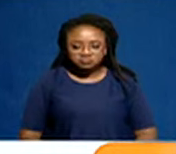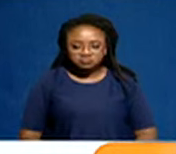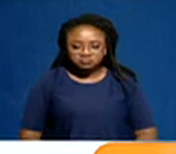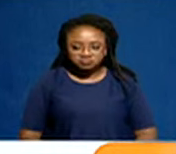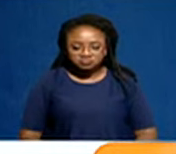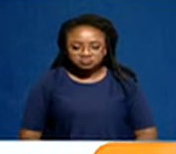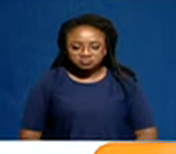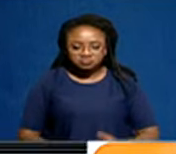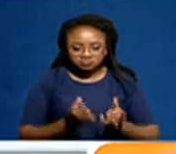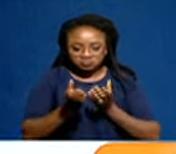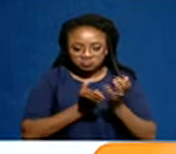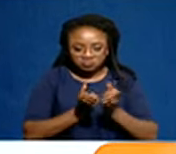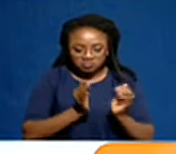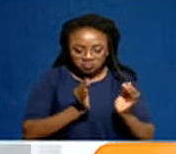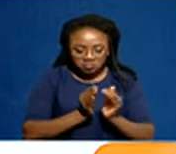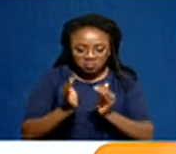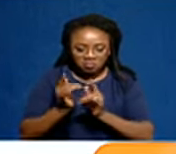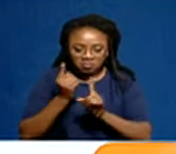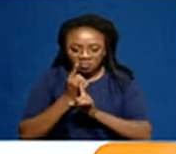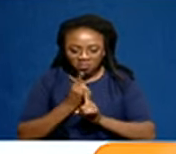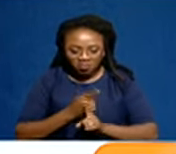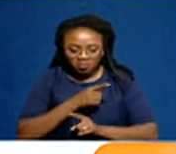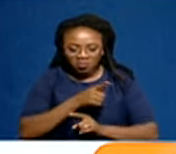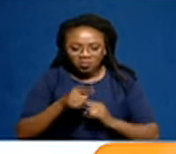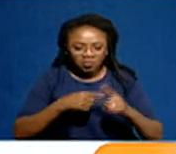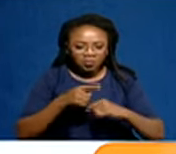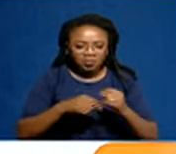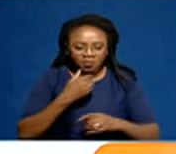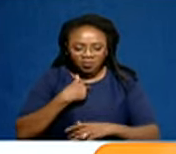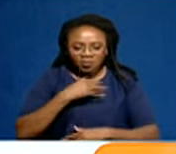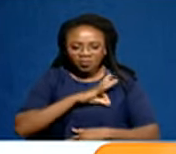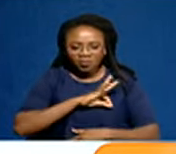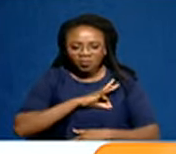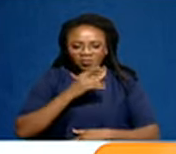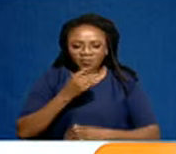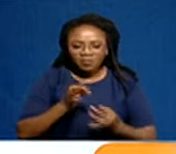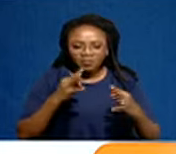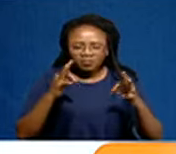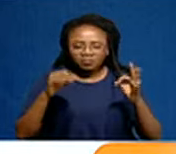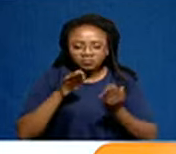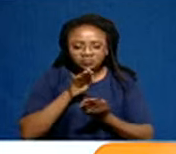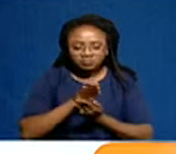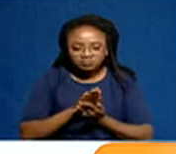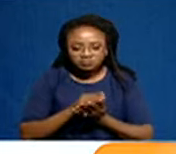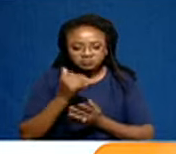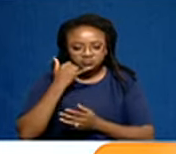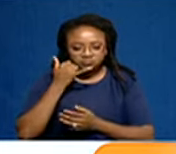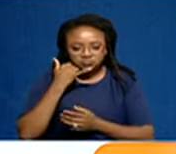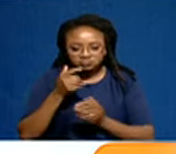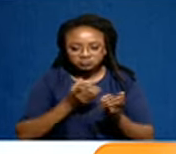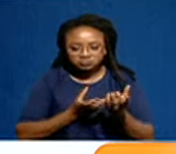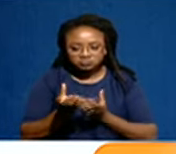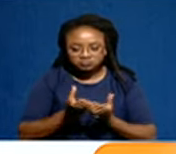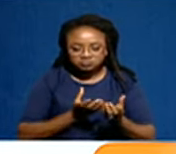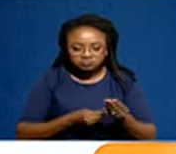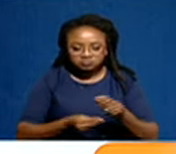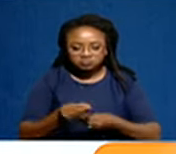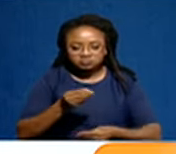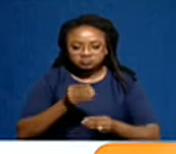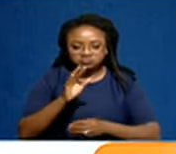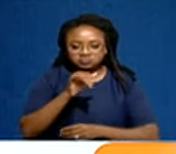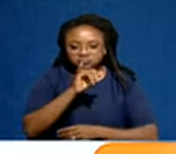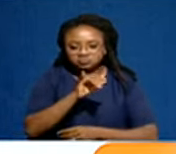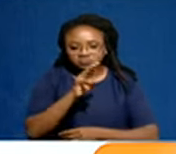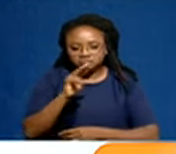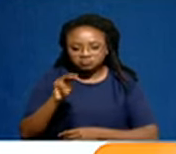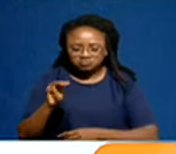Now, the micro, small and medium enterprises are set to continue enjoying free bank to mobile transactions from I&M Bank. This follows a move by